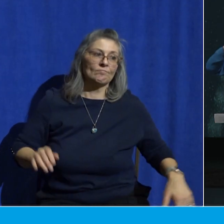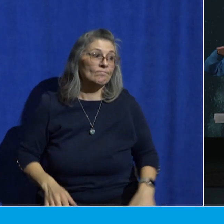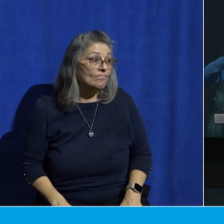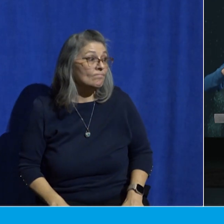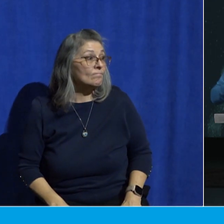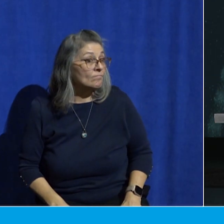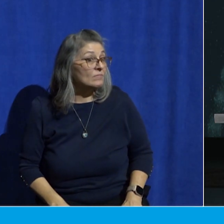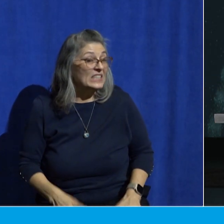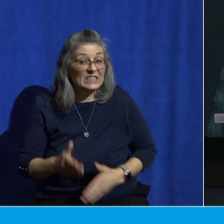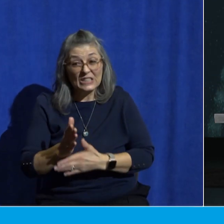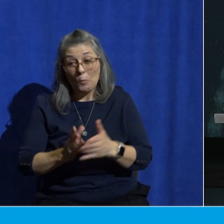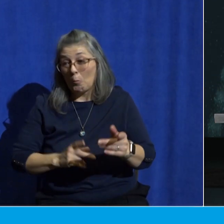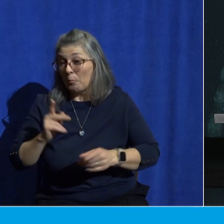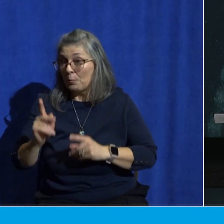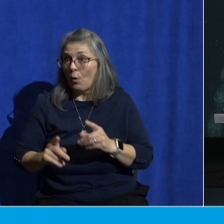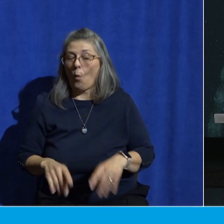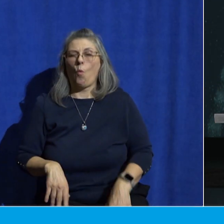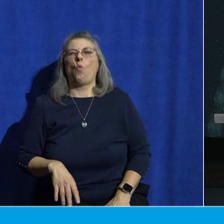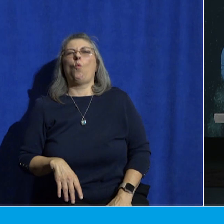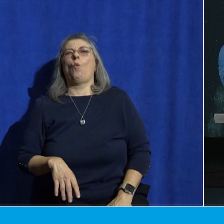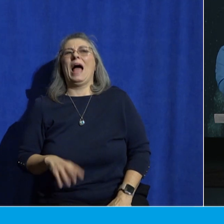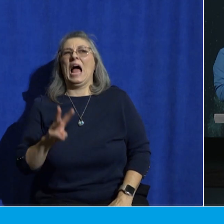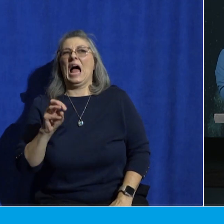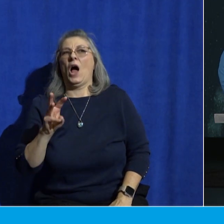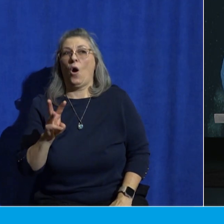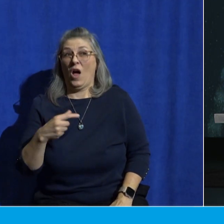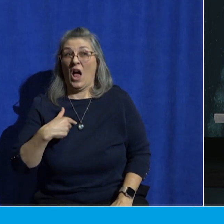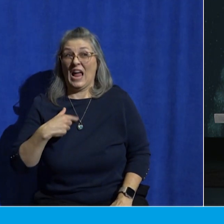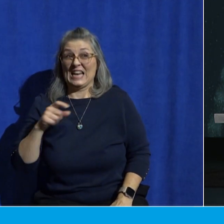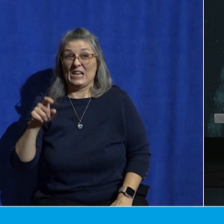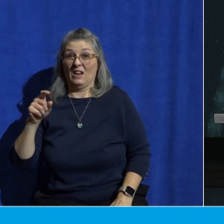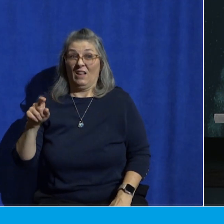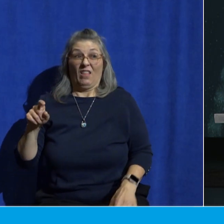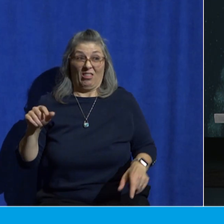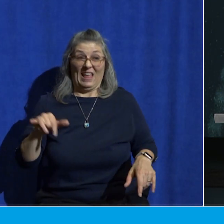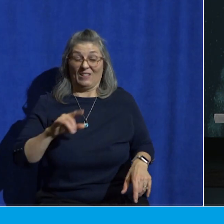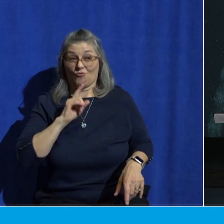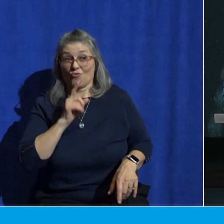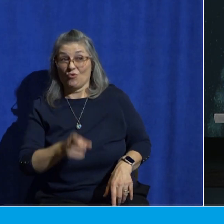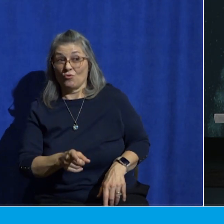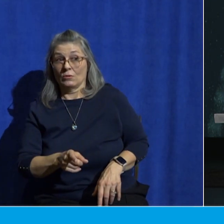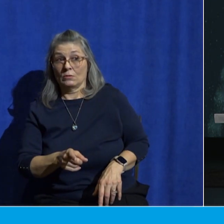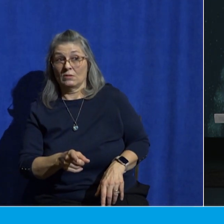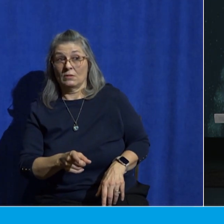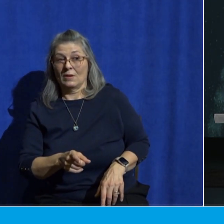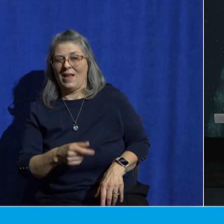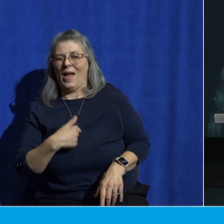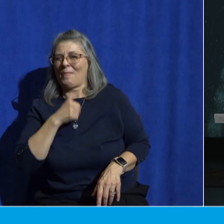I know that for some that may be a big leap, but just imagine for a moment it's true.